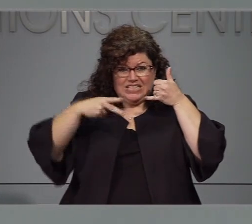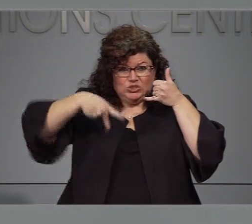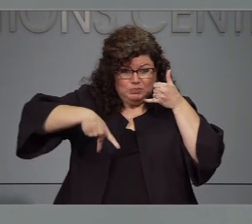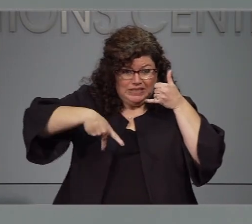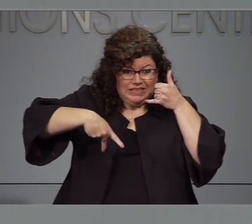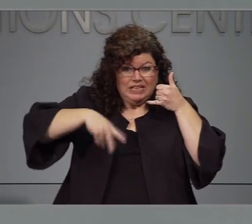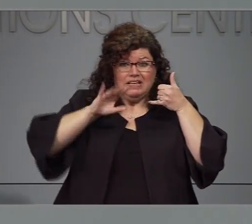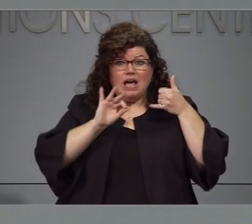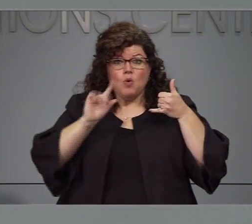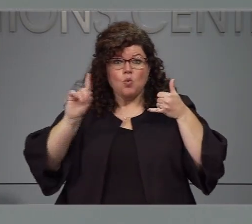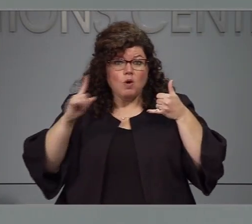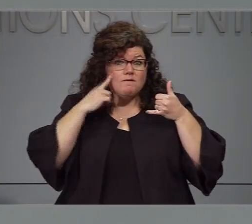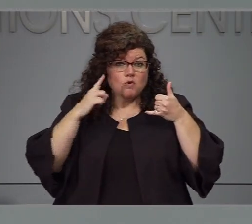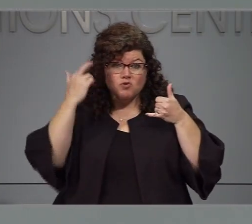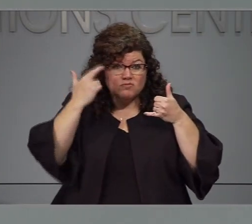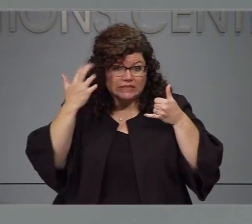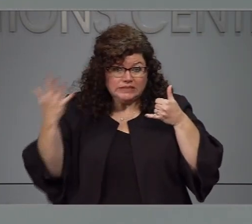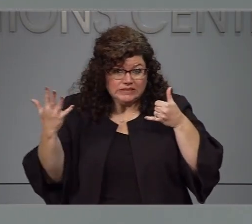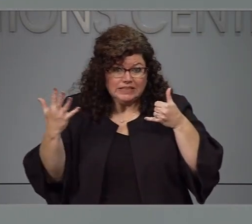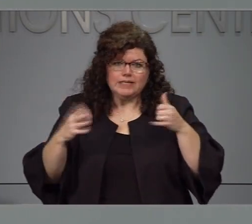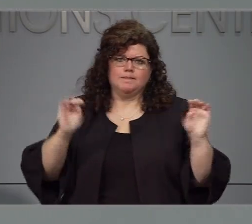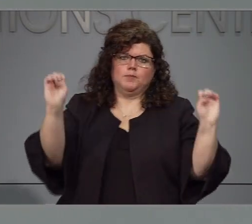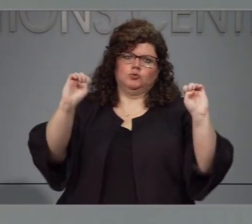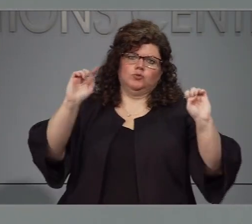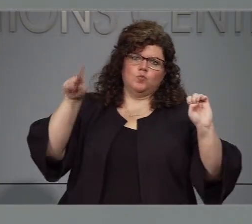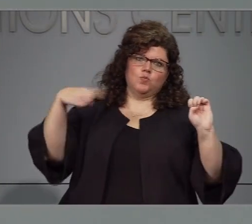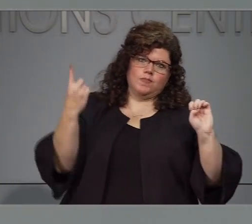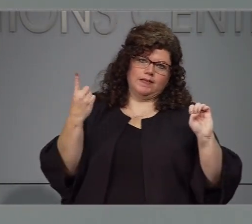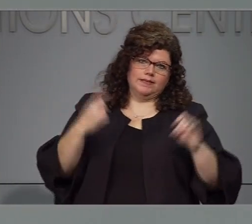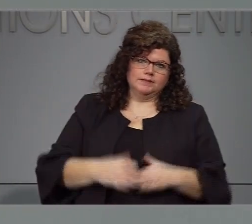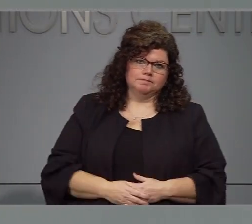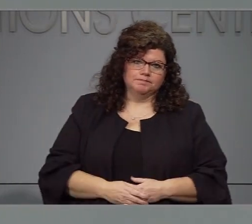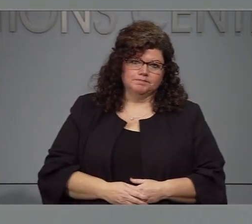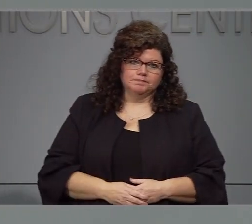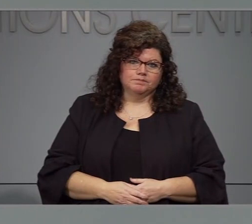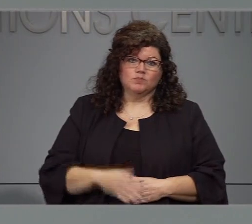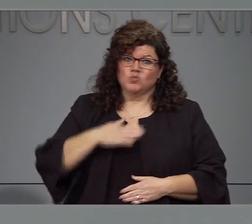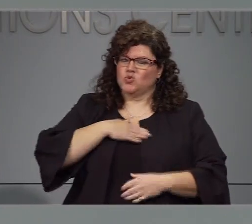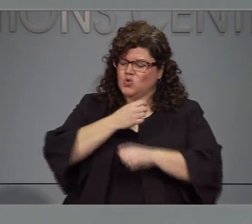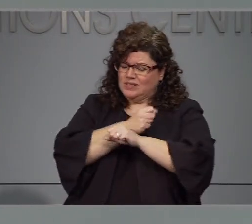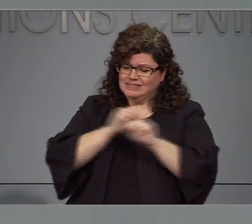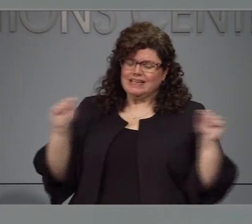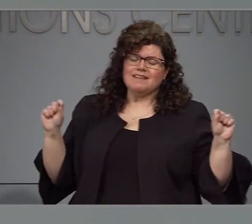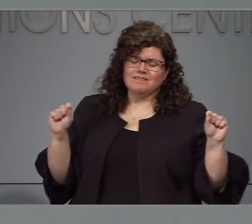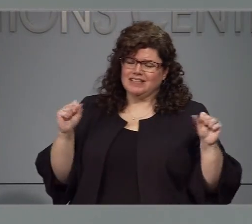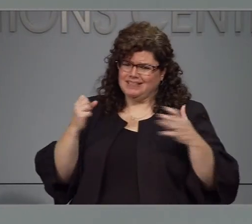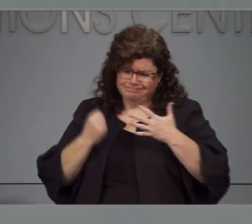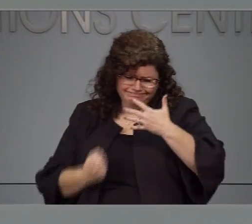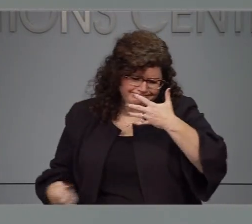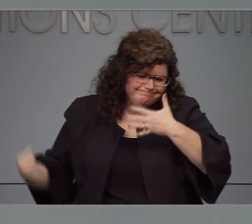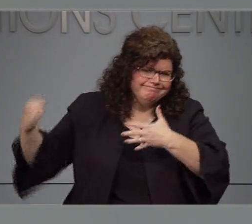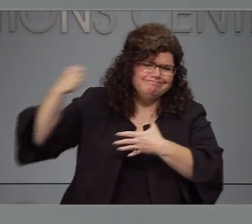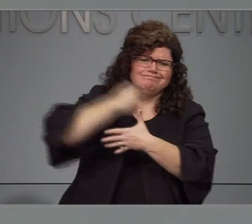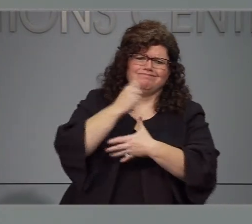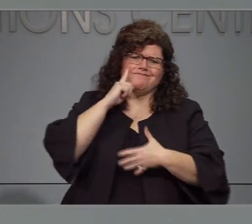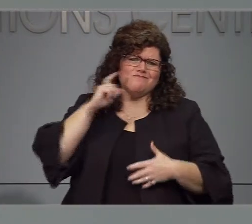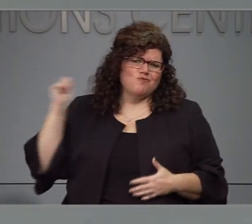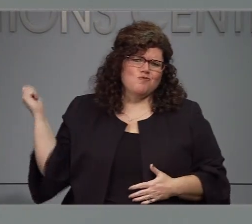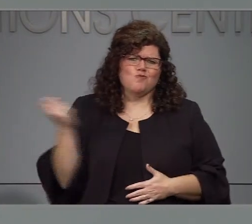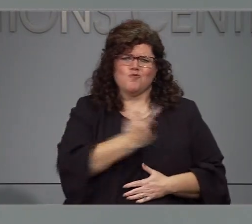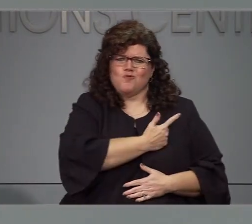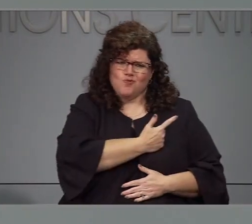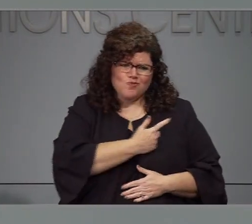purposes only. Please remember that your safety remains our state's and our governors and our agencies'